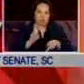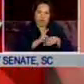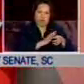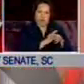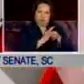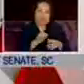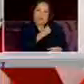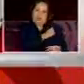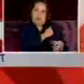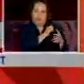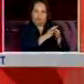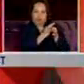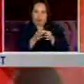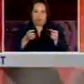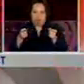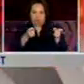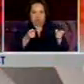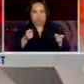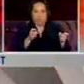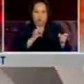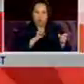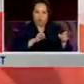I have heard all the arguments,